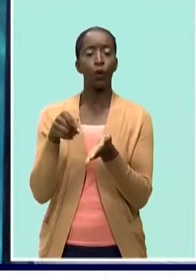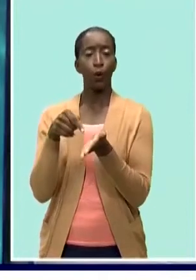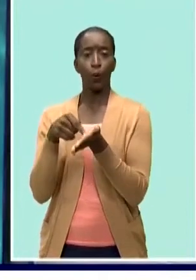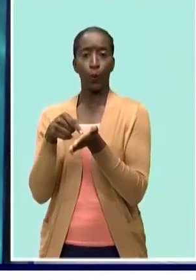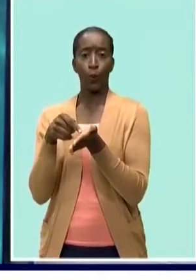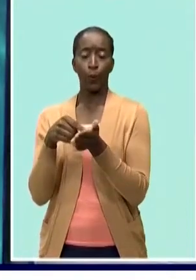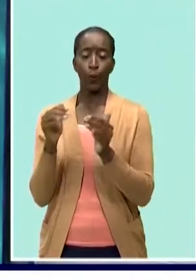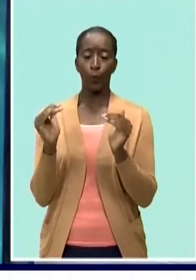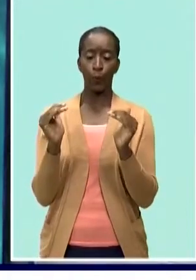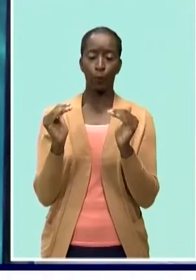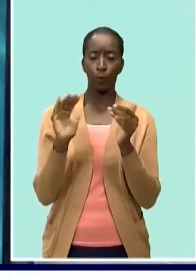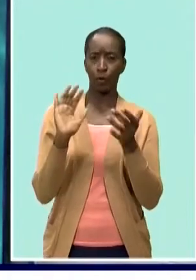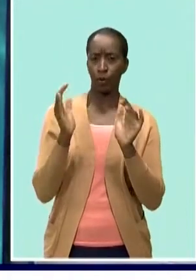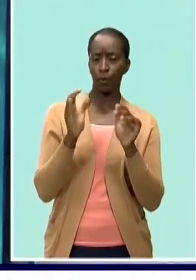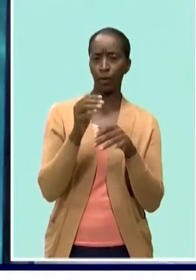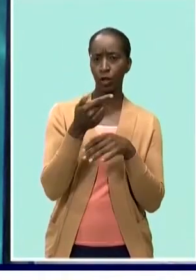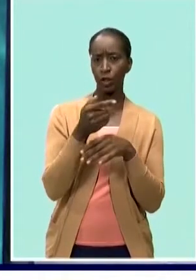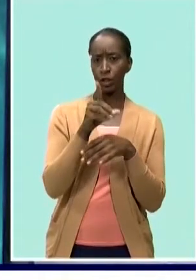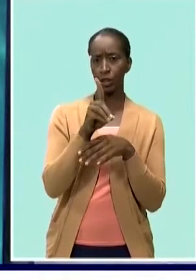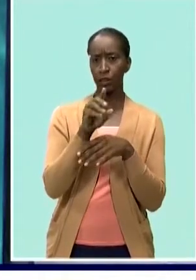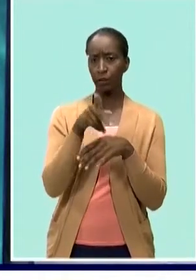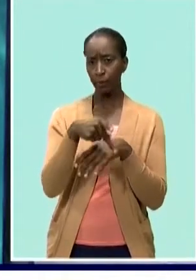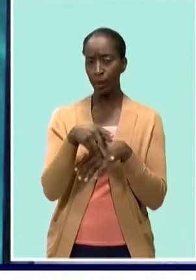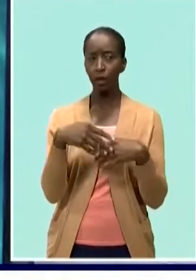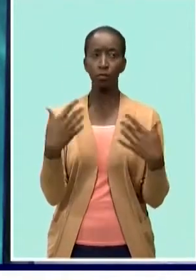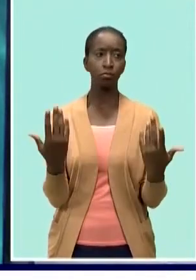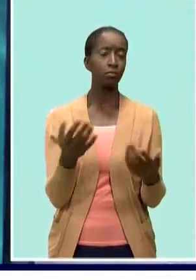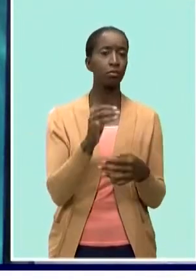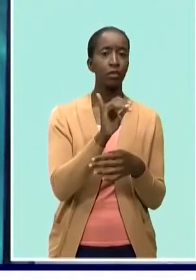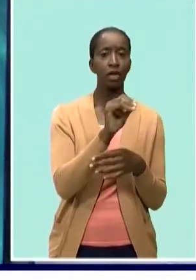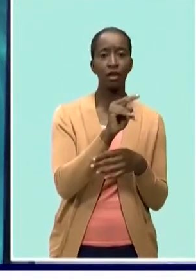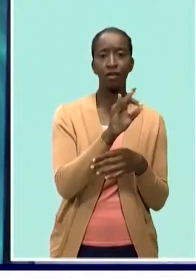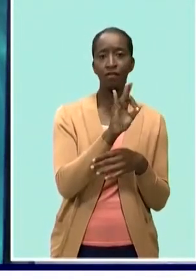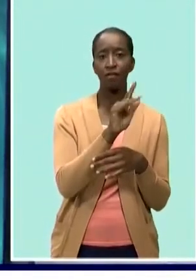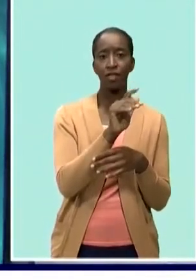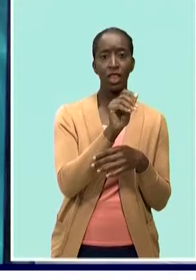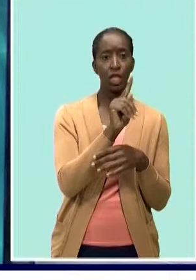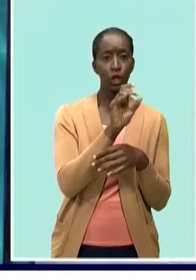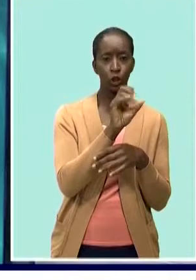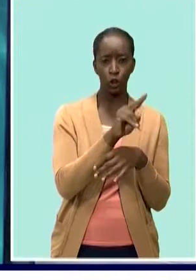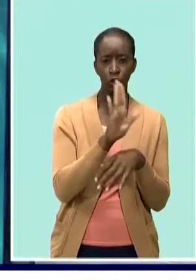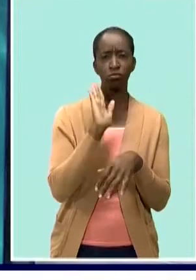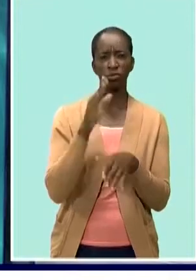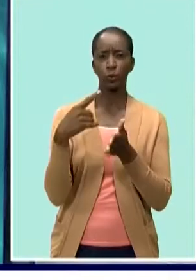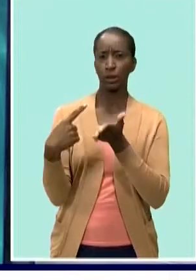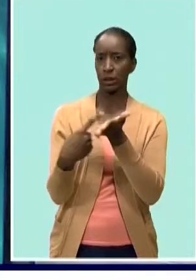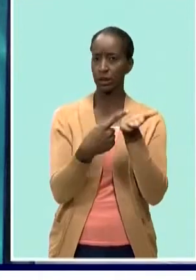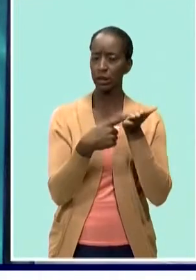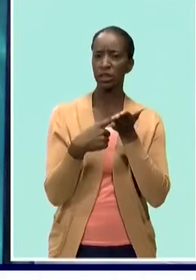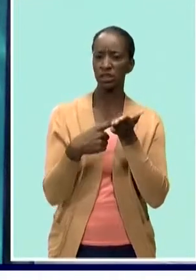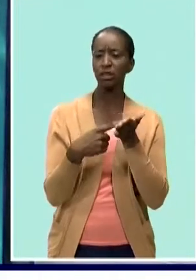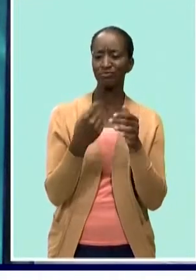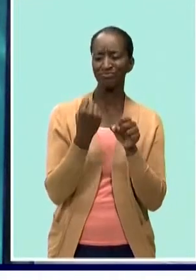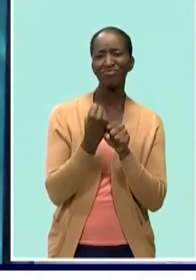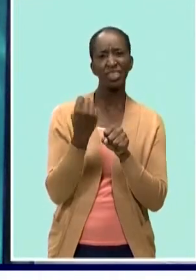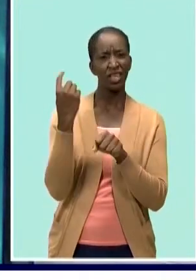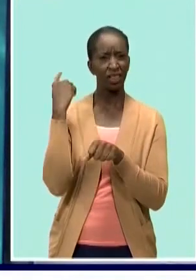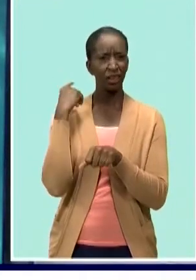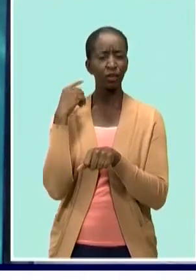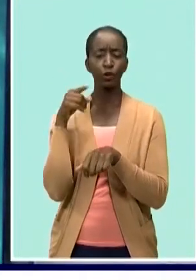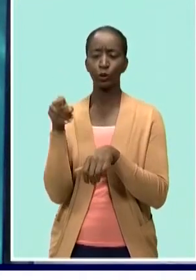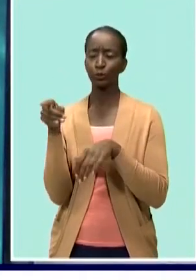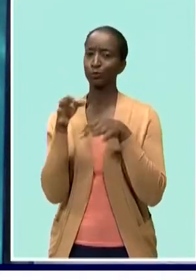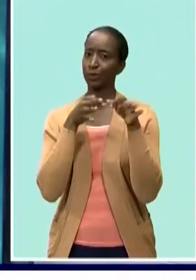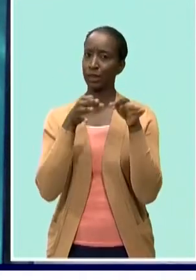and inflation. Now, in his last review of the economy at the start of this year, the governor said that no significant growth was